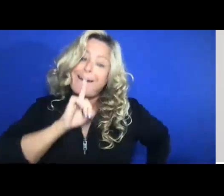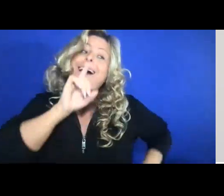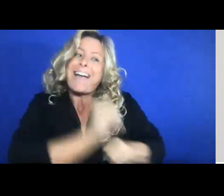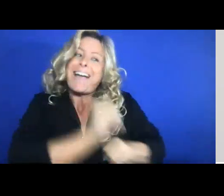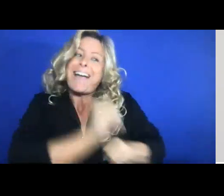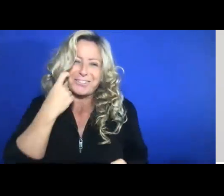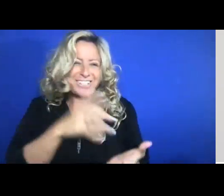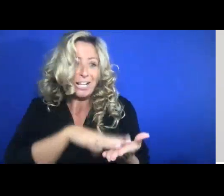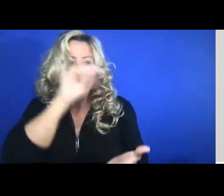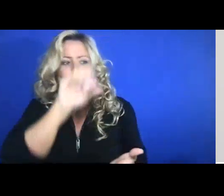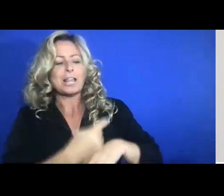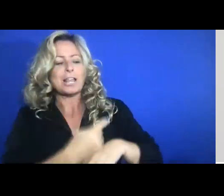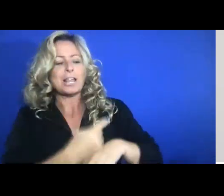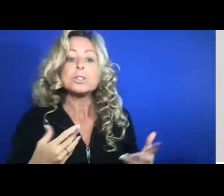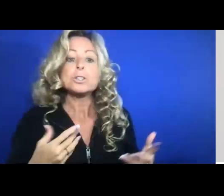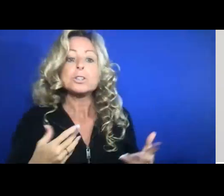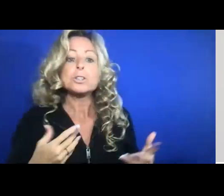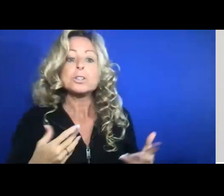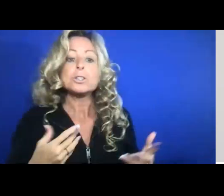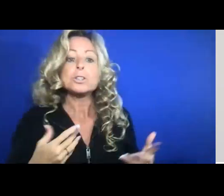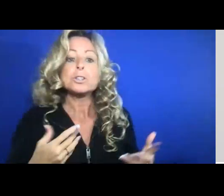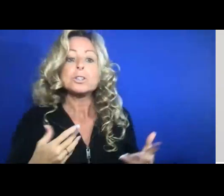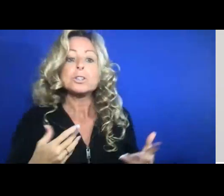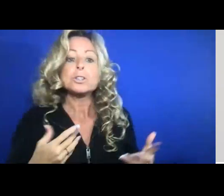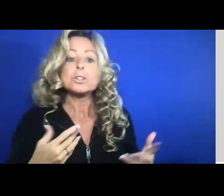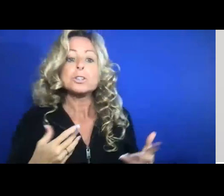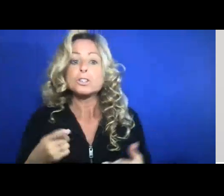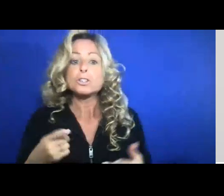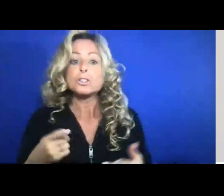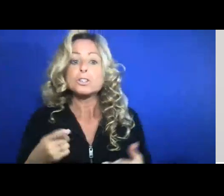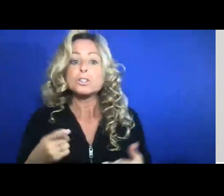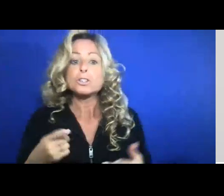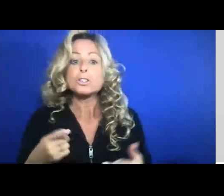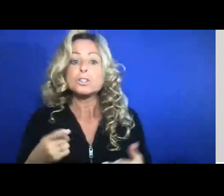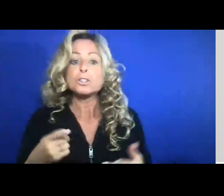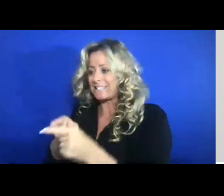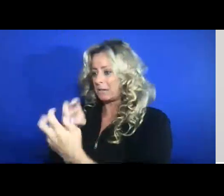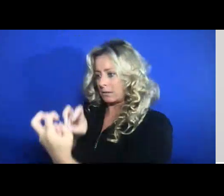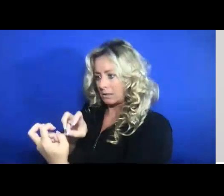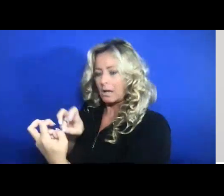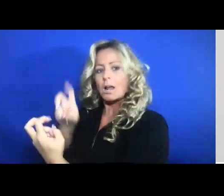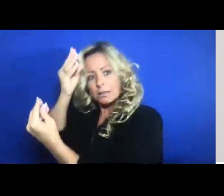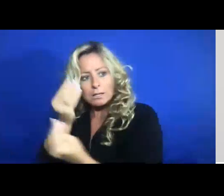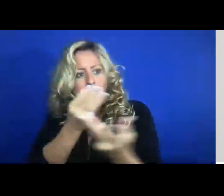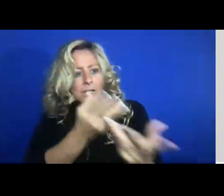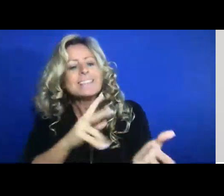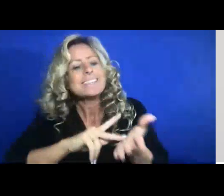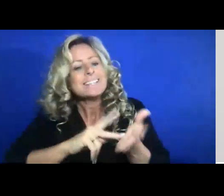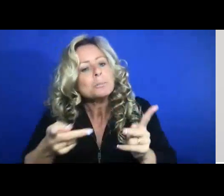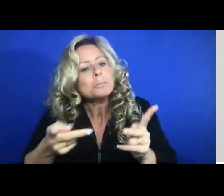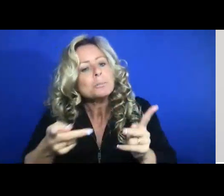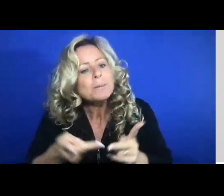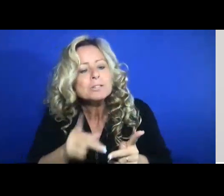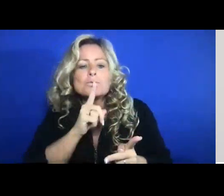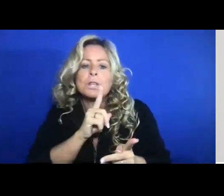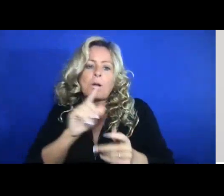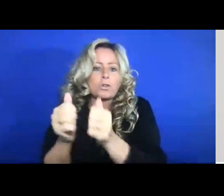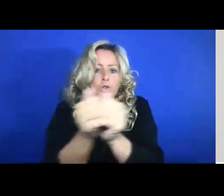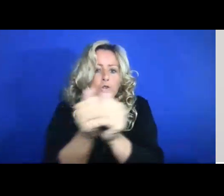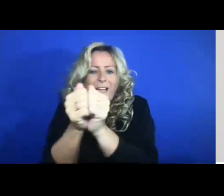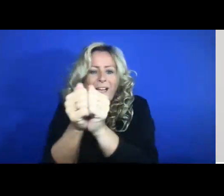actually, I just learned this the other day. Let me tell you about it. And so have those like very intentional spaces where we all come